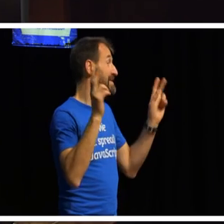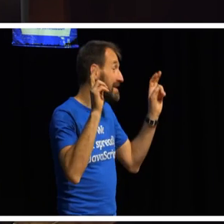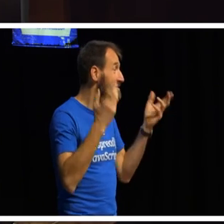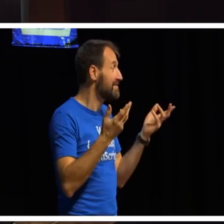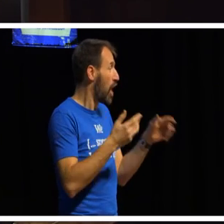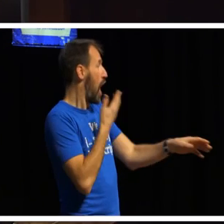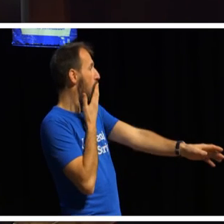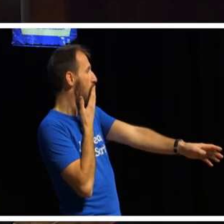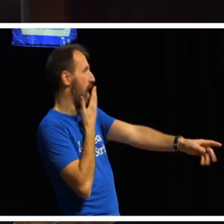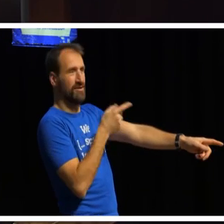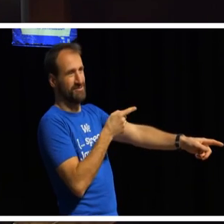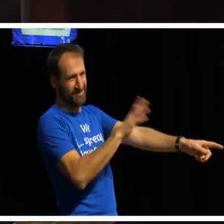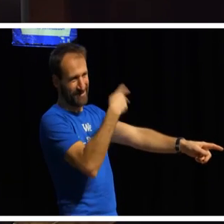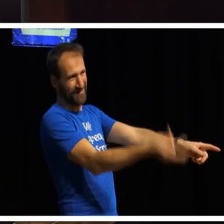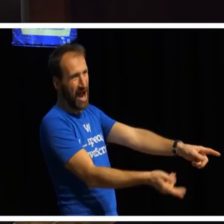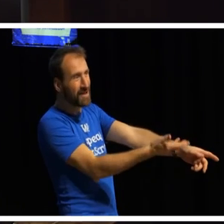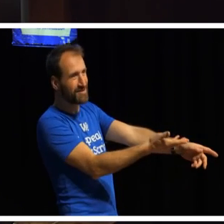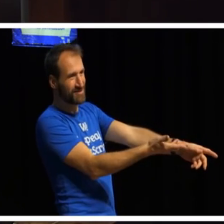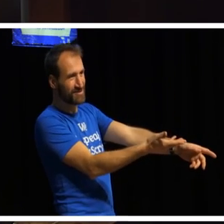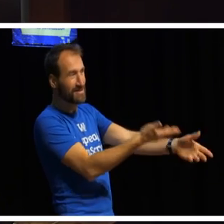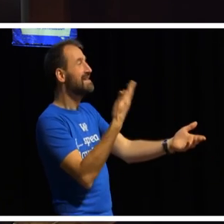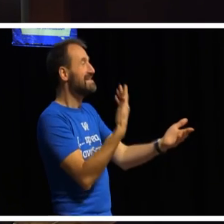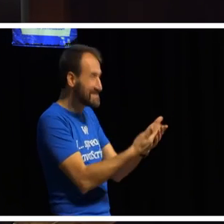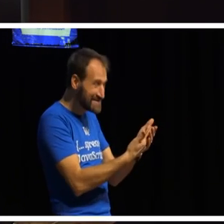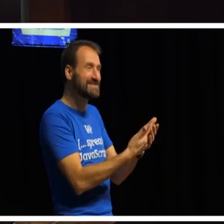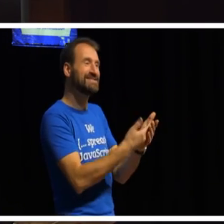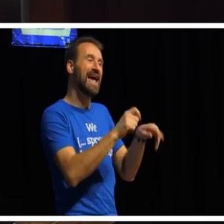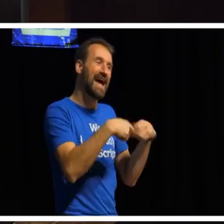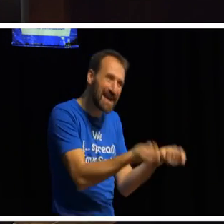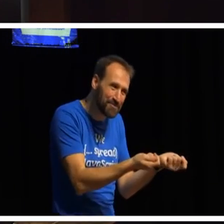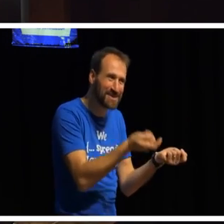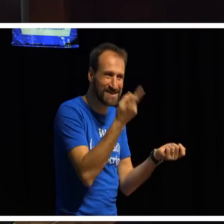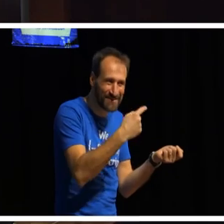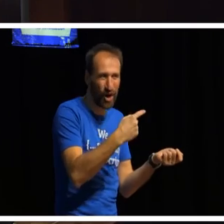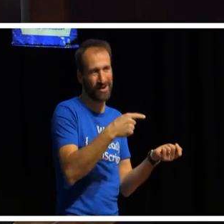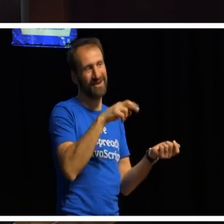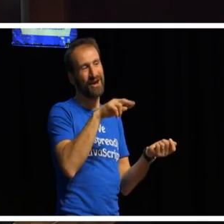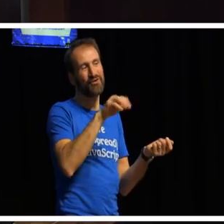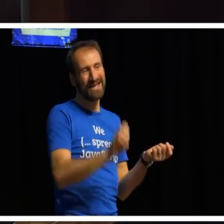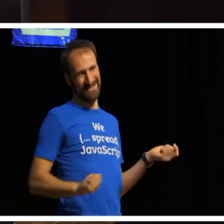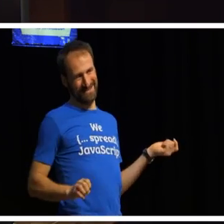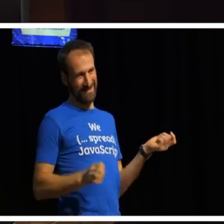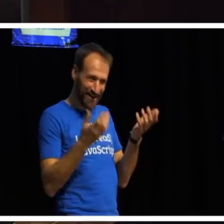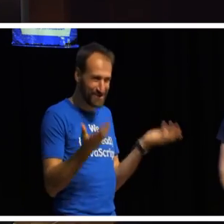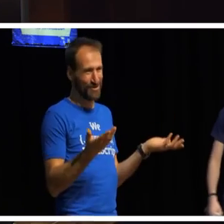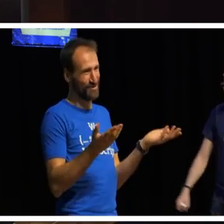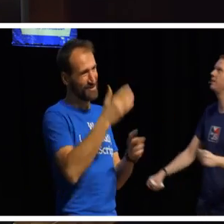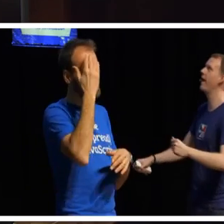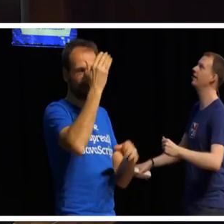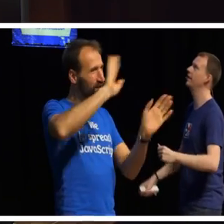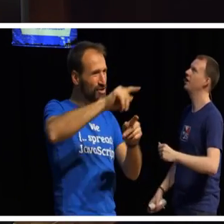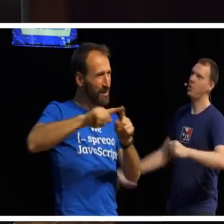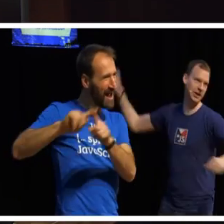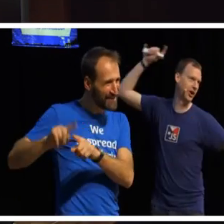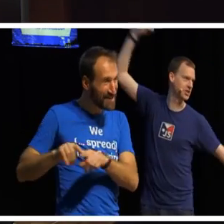she fell over. That's the result of the race. Don't care about anything else. The whole race is a